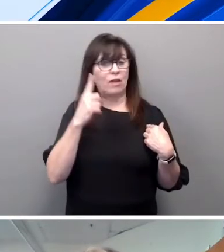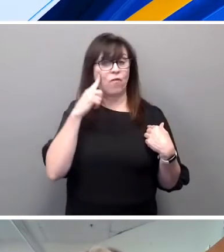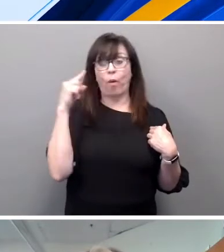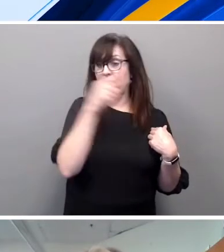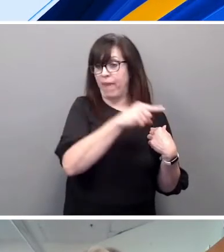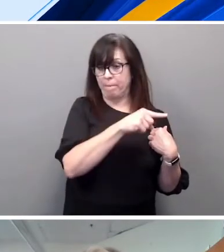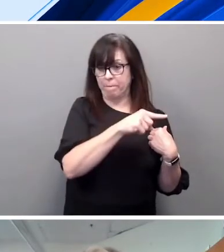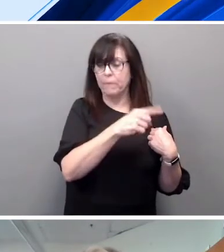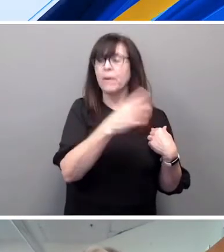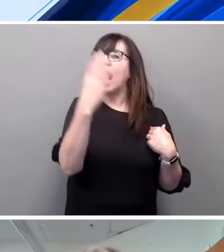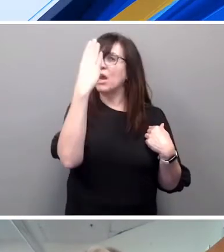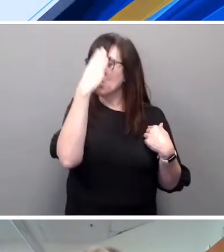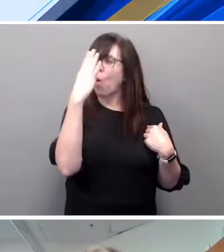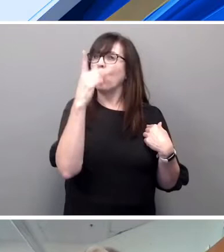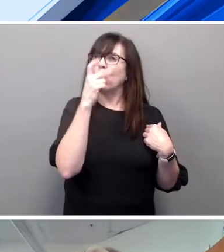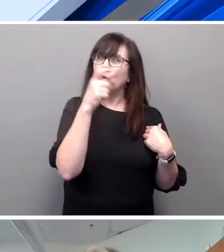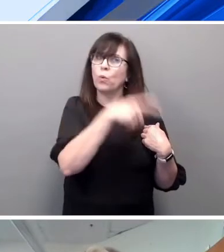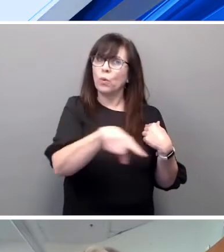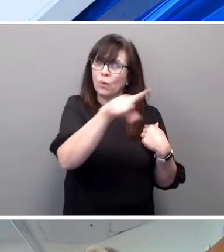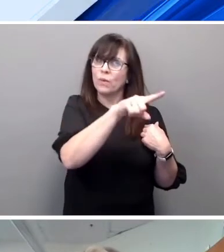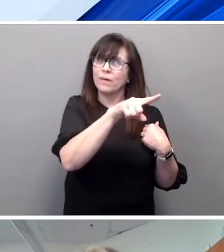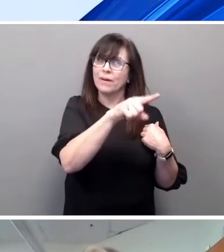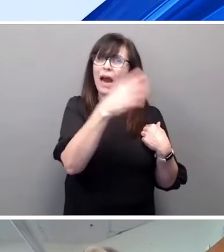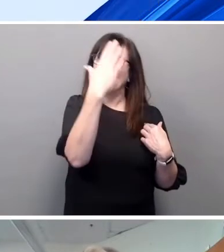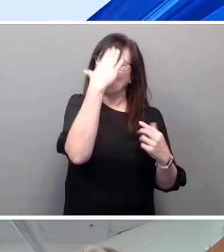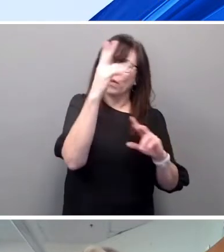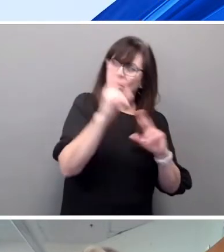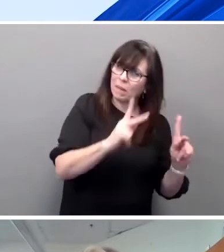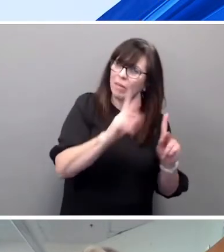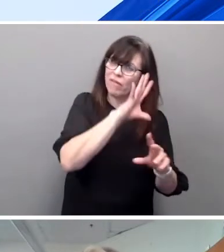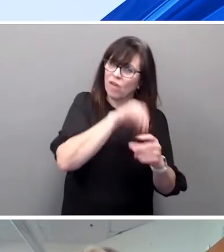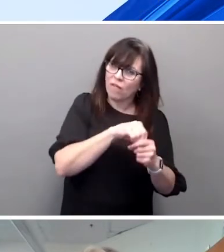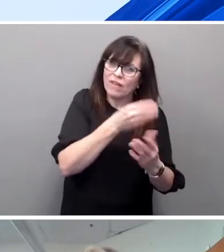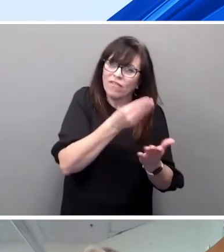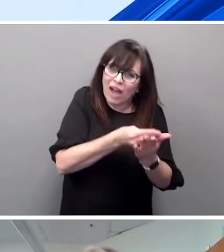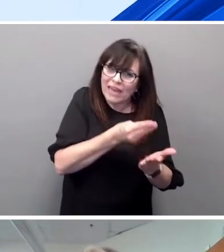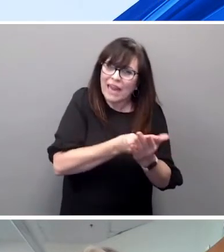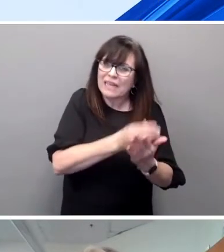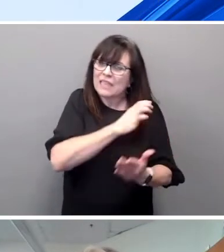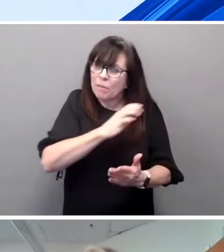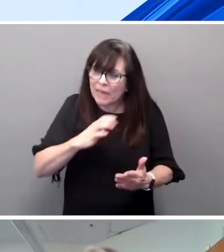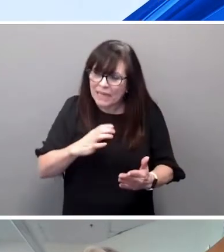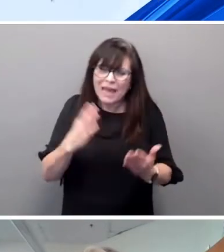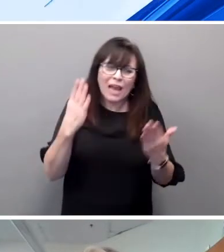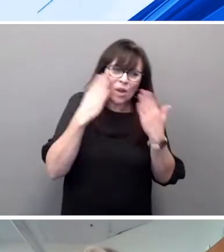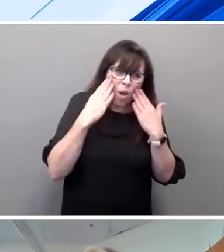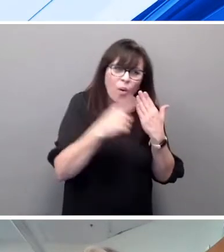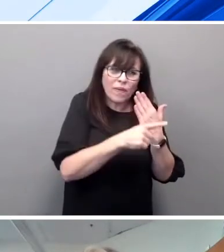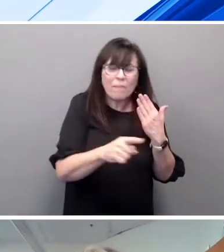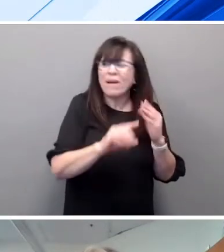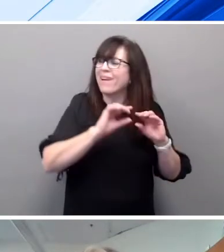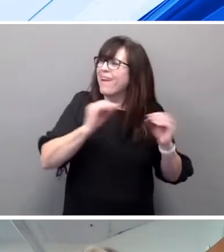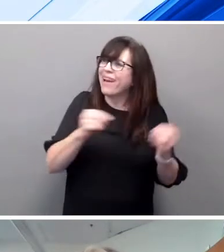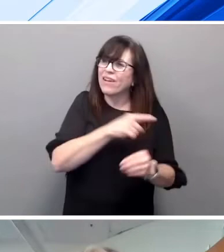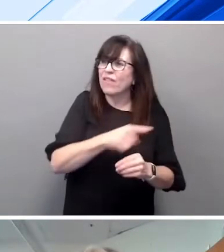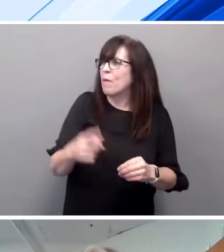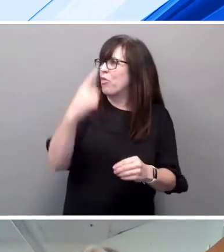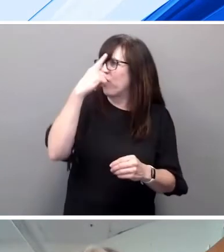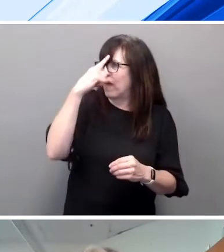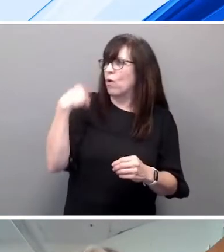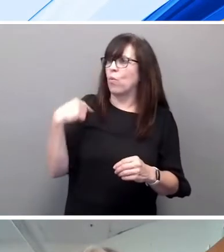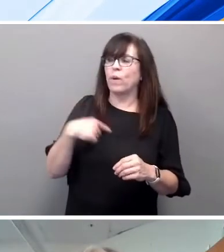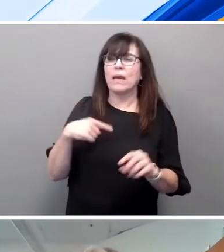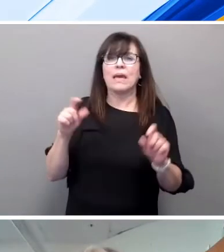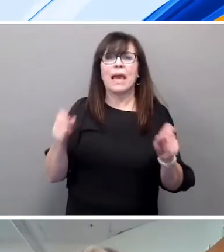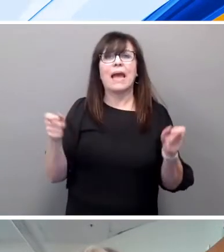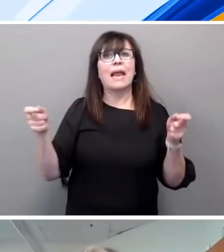I know the people, I know the folks on both finance committees, and none of them think that we could manage a